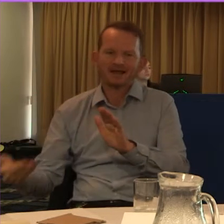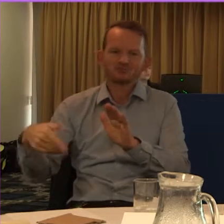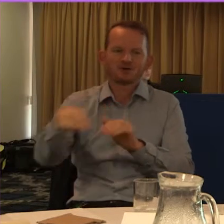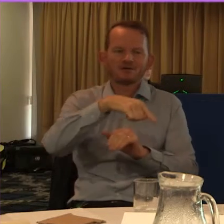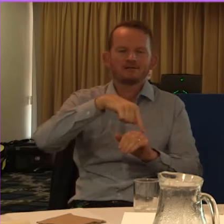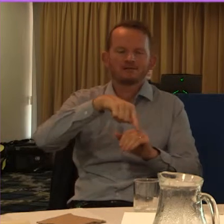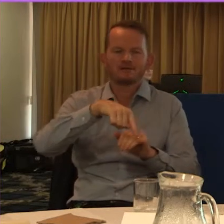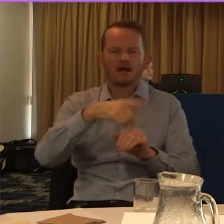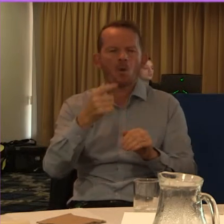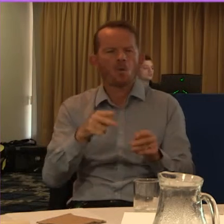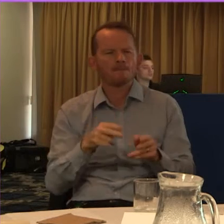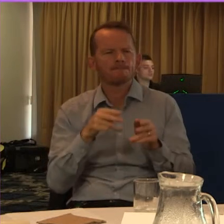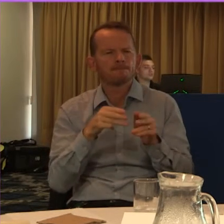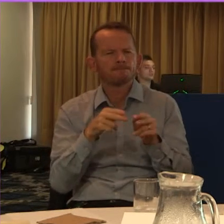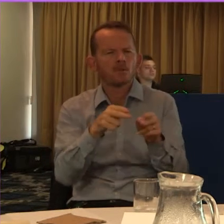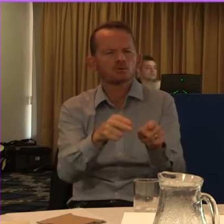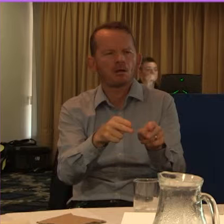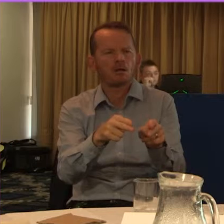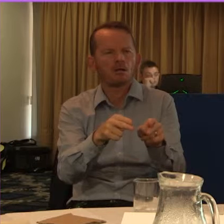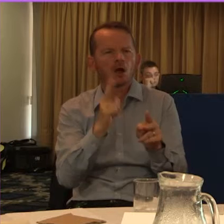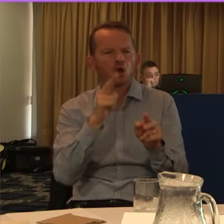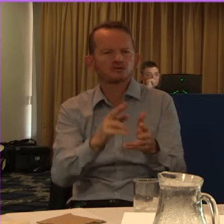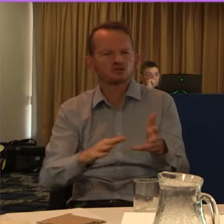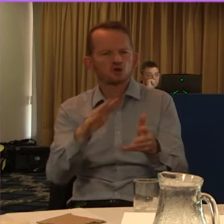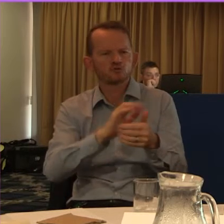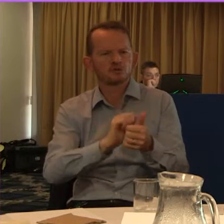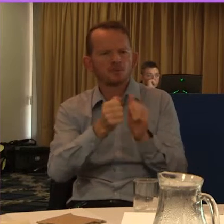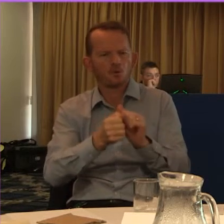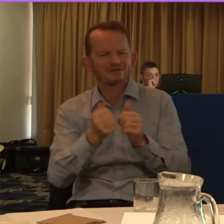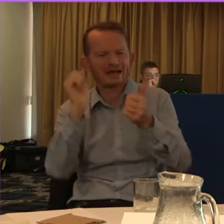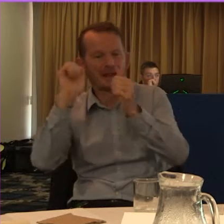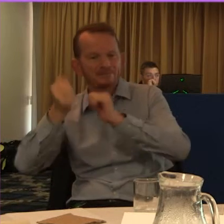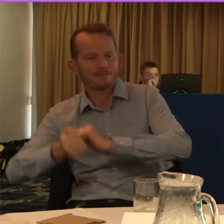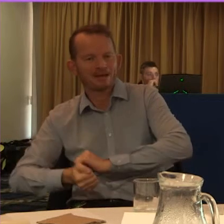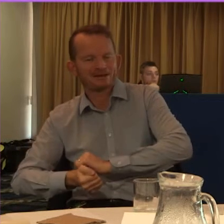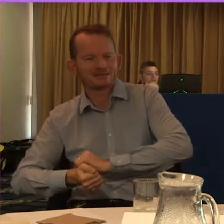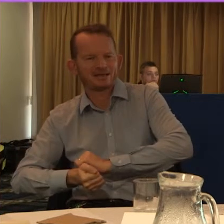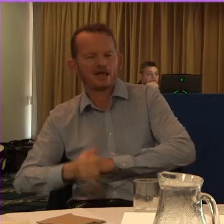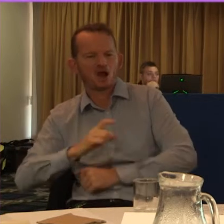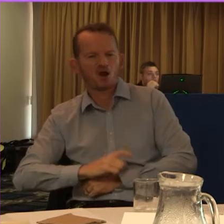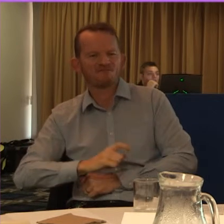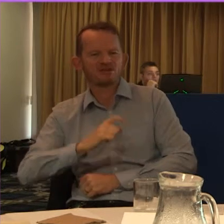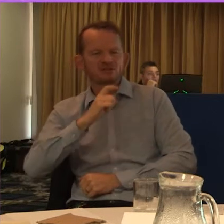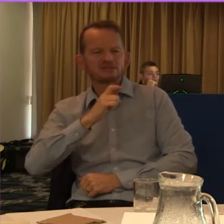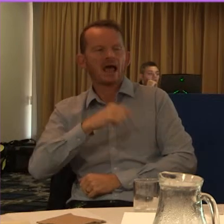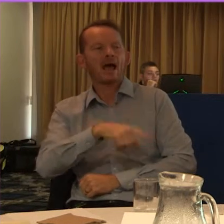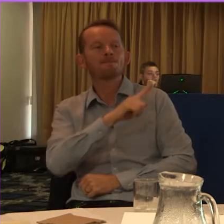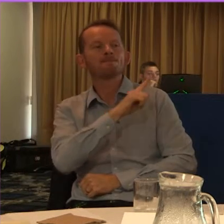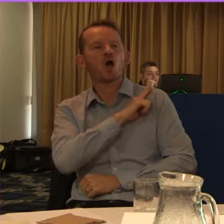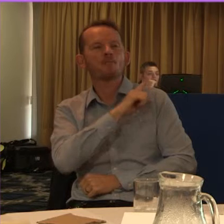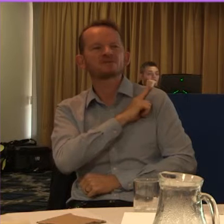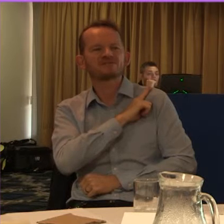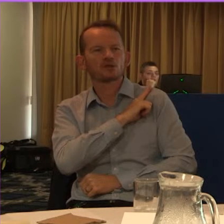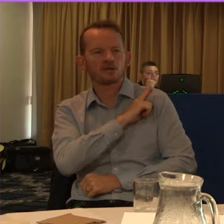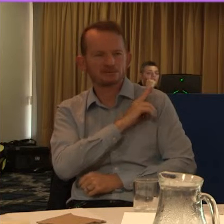one model of resilience highlights the importance of social support, adaptability, confidence, and purposefulness. I